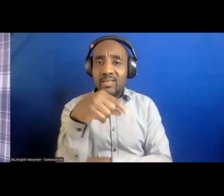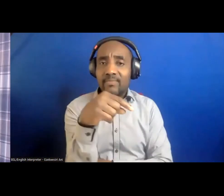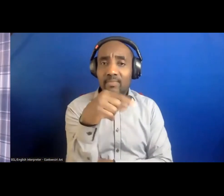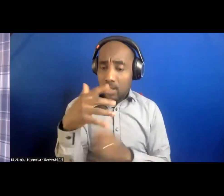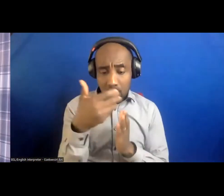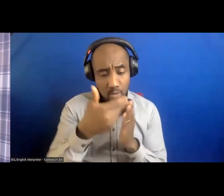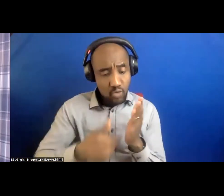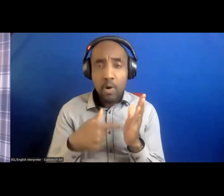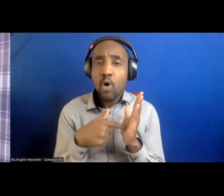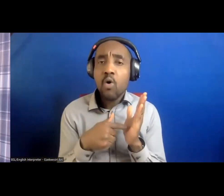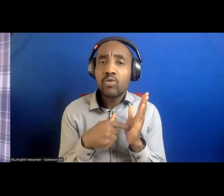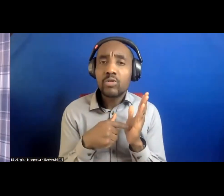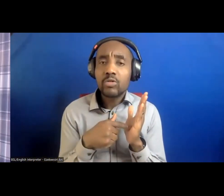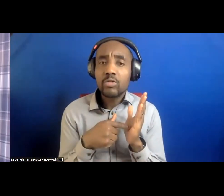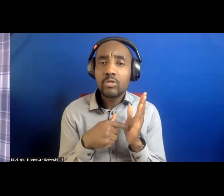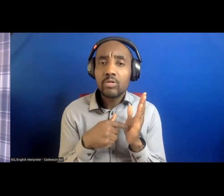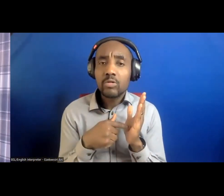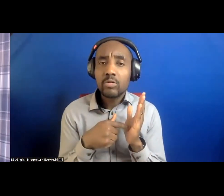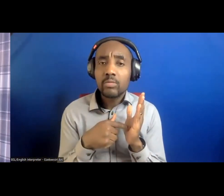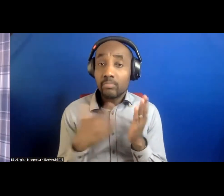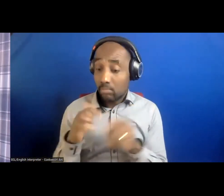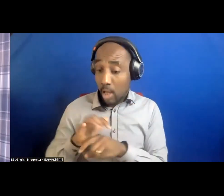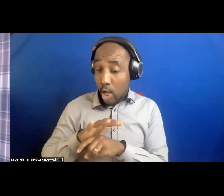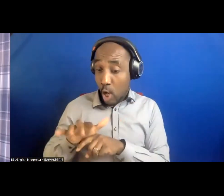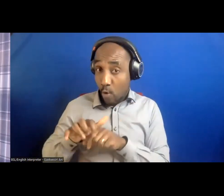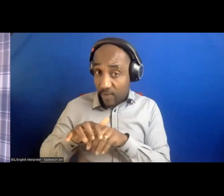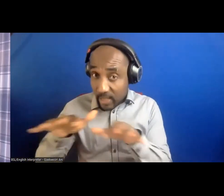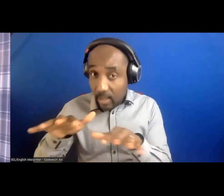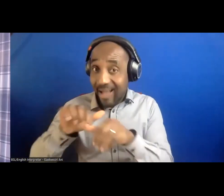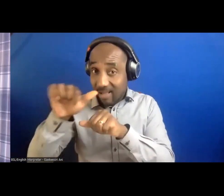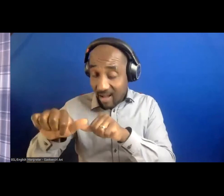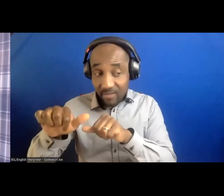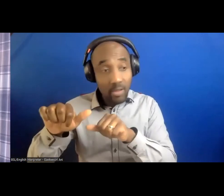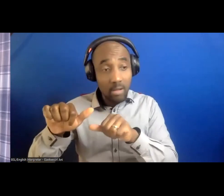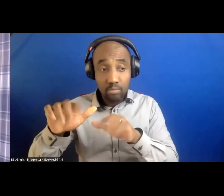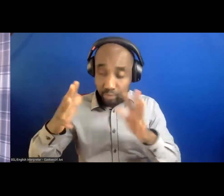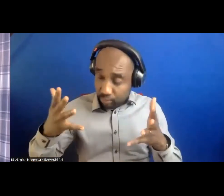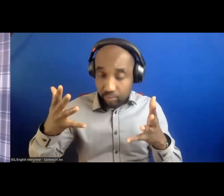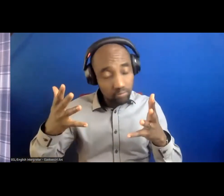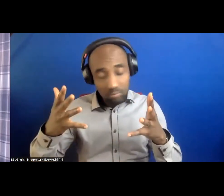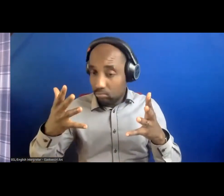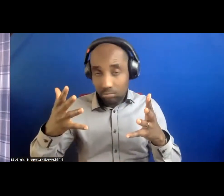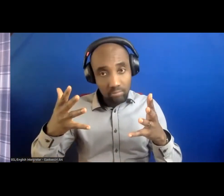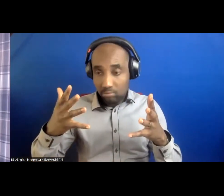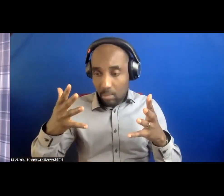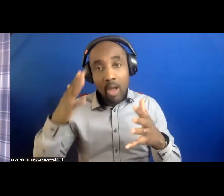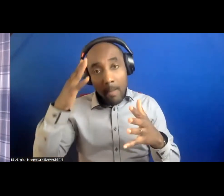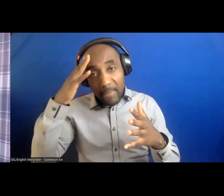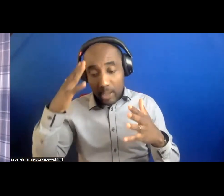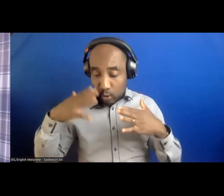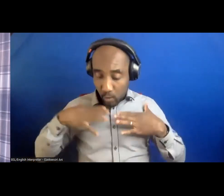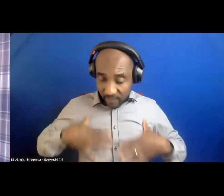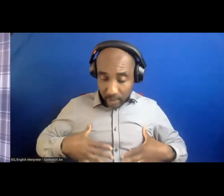reports in light of COVID and post-COVID that shows the disproportionate overrepresentation in the mental, physical, emotional